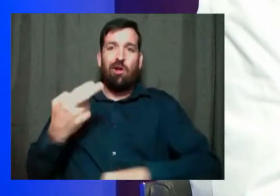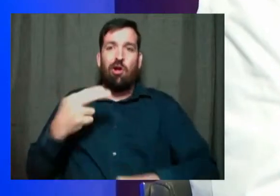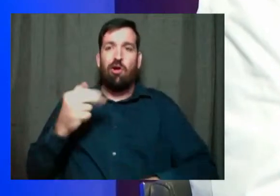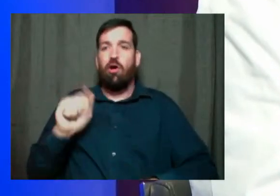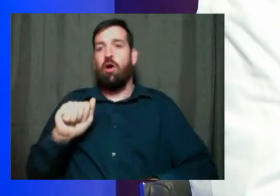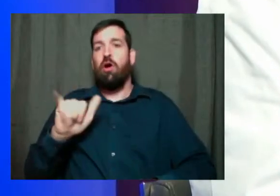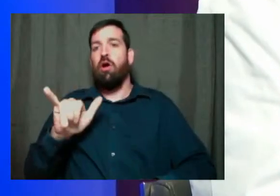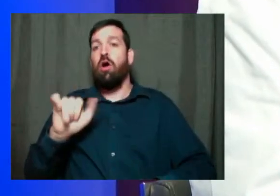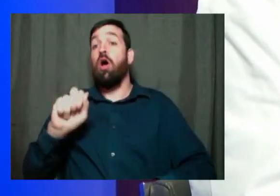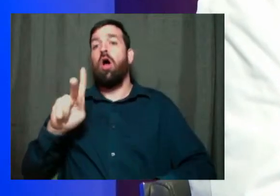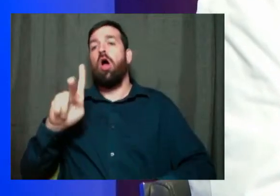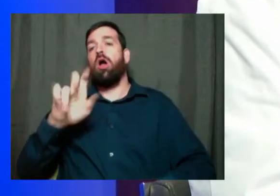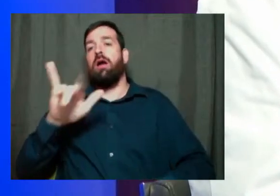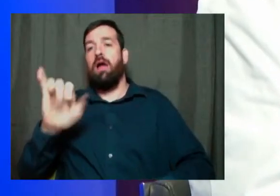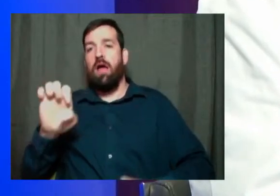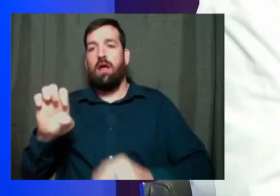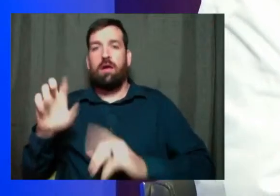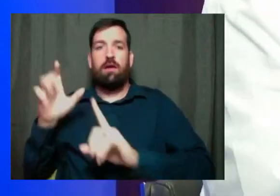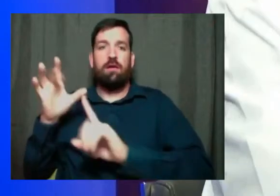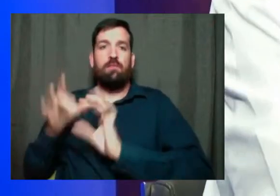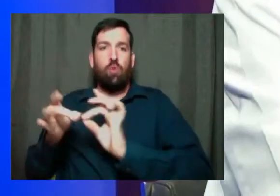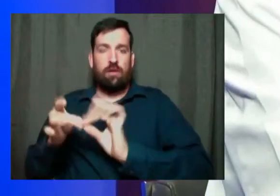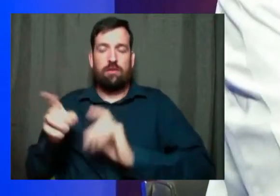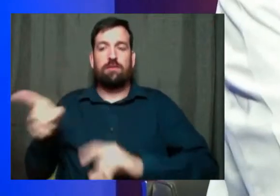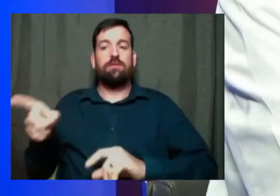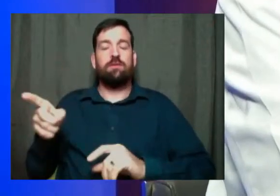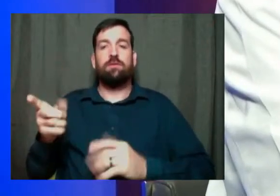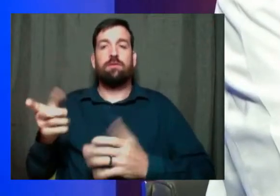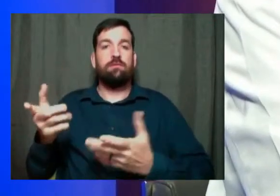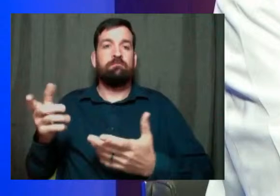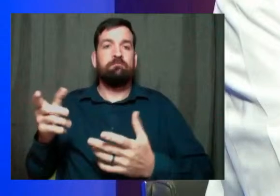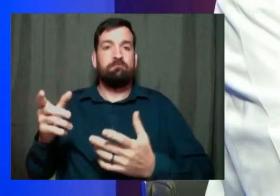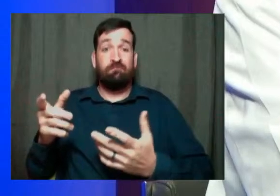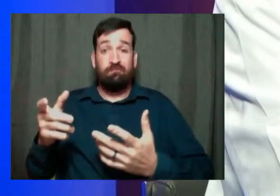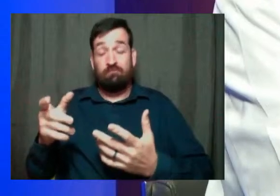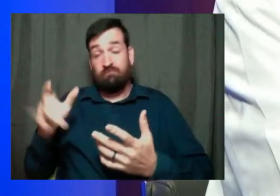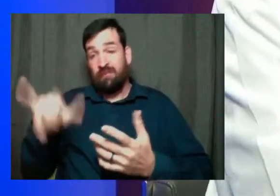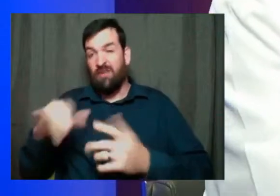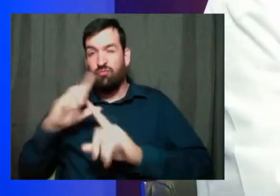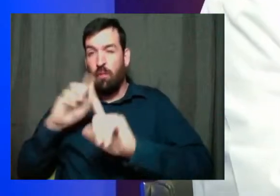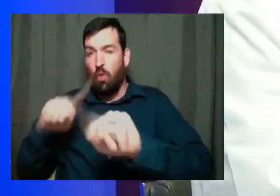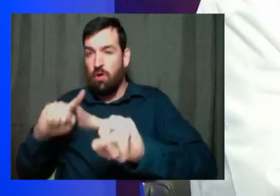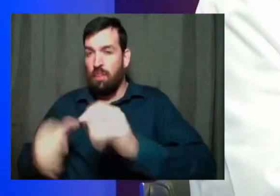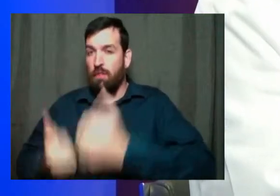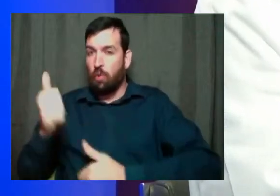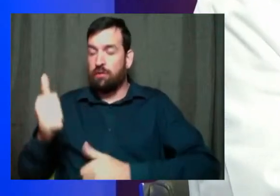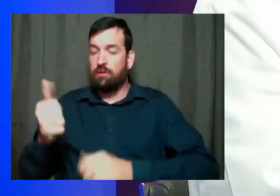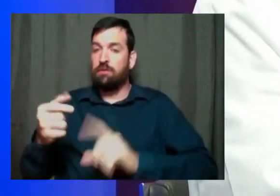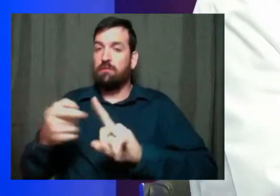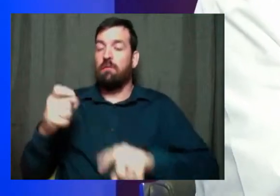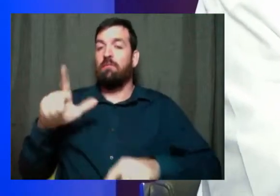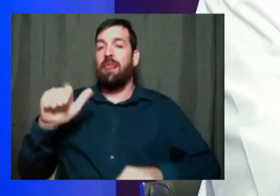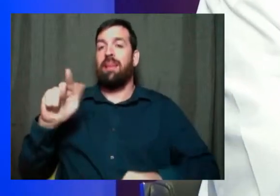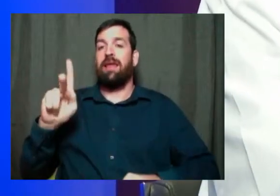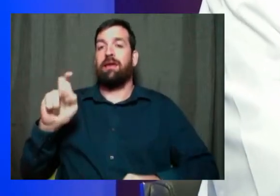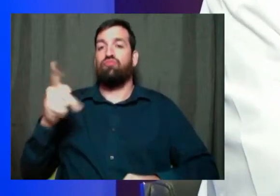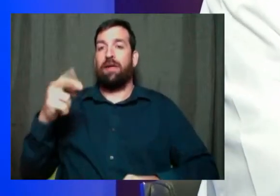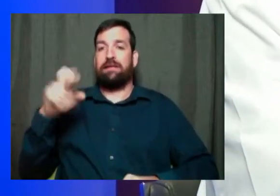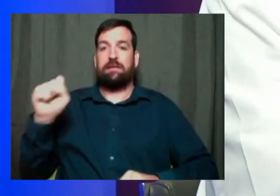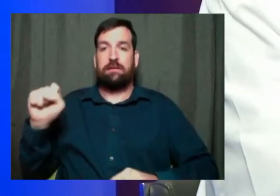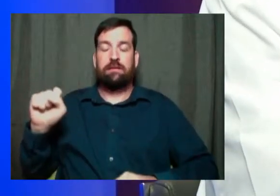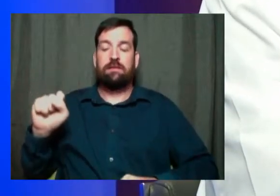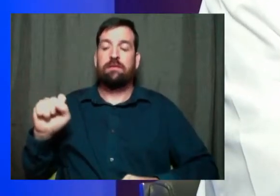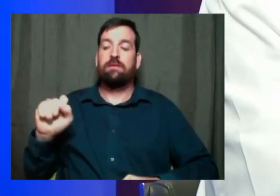appears that it arose in a province of South Africa where that's what's been reported the most, and mostly by the lay press, to Dana's point,